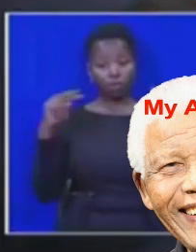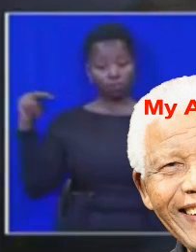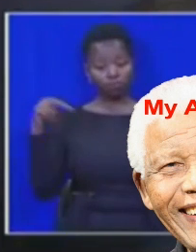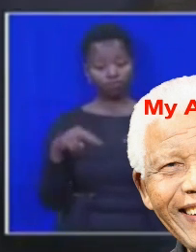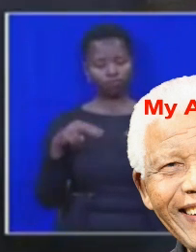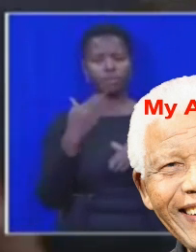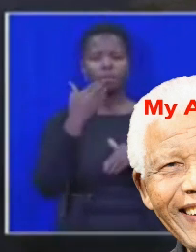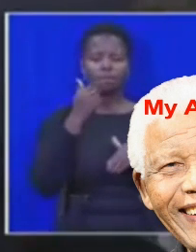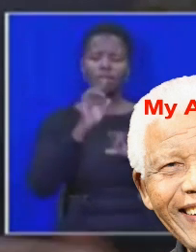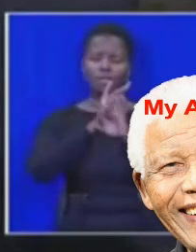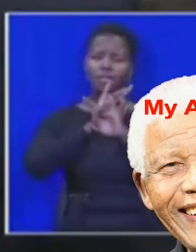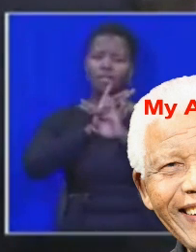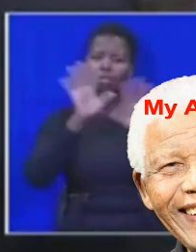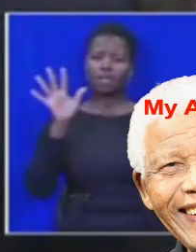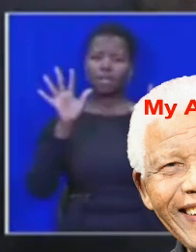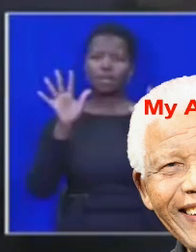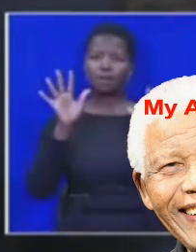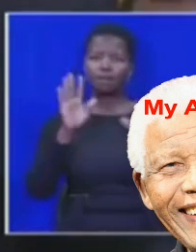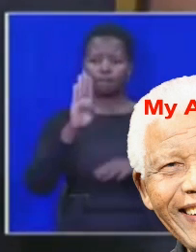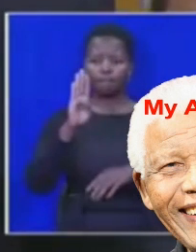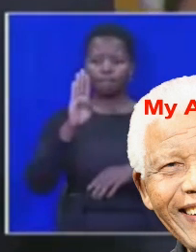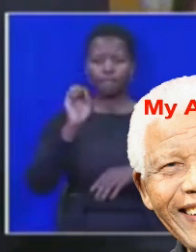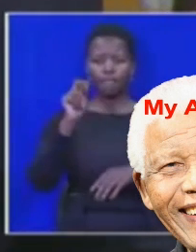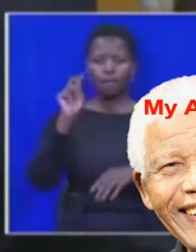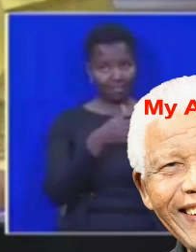clarify where the bond Order, is. Speaker.